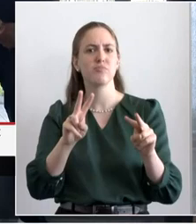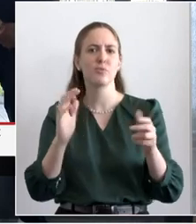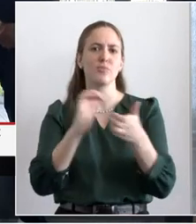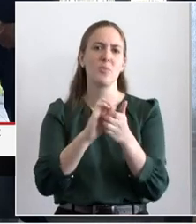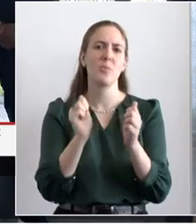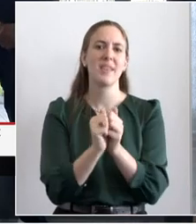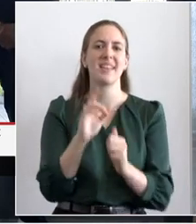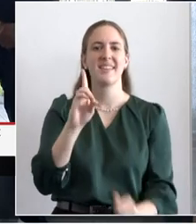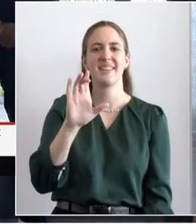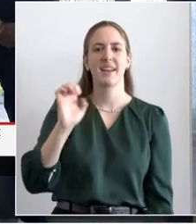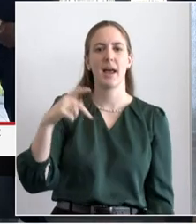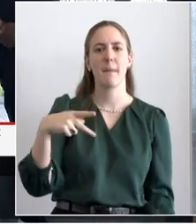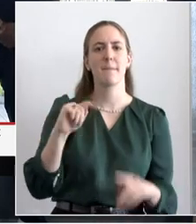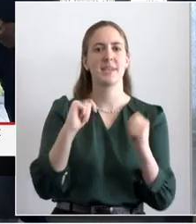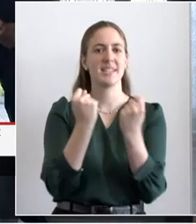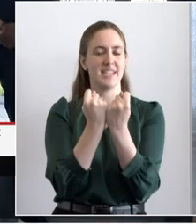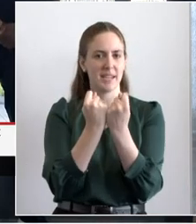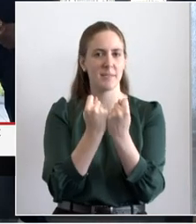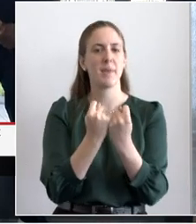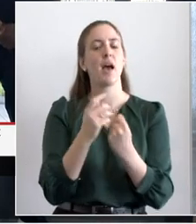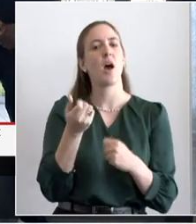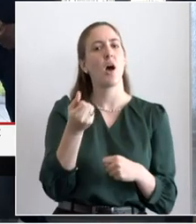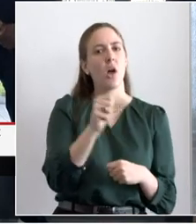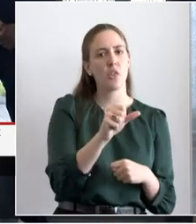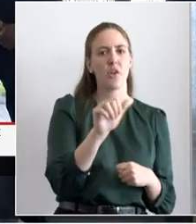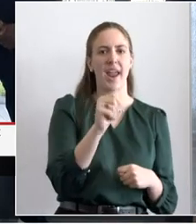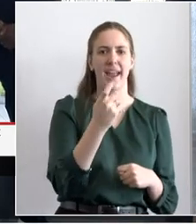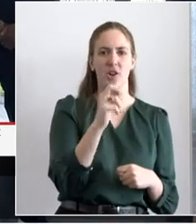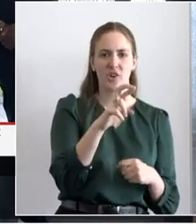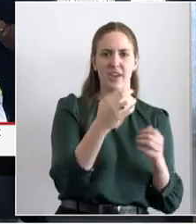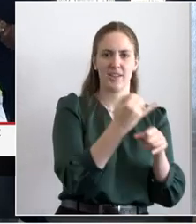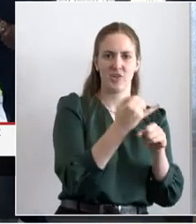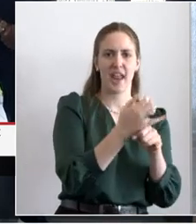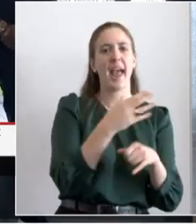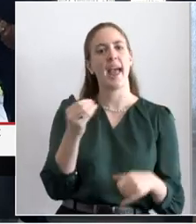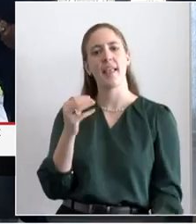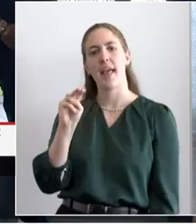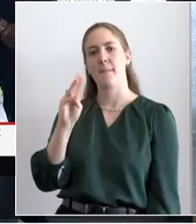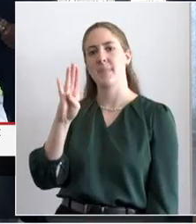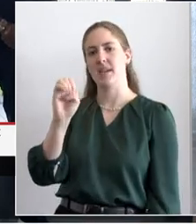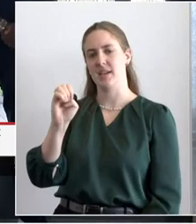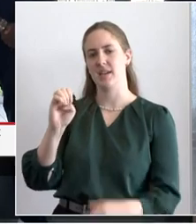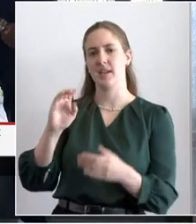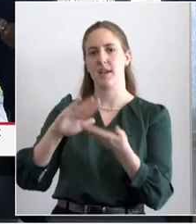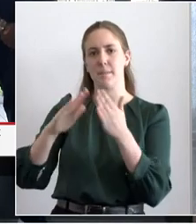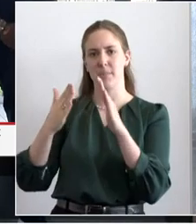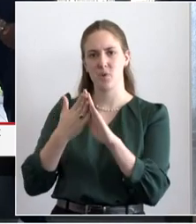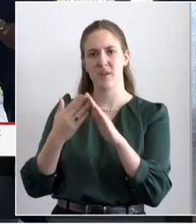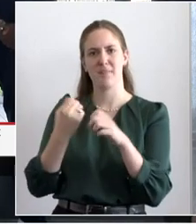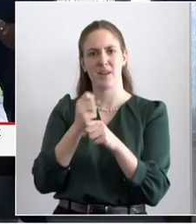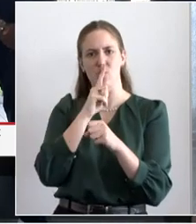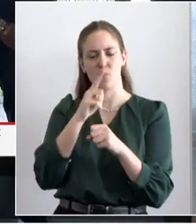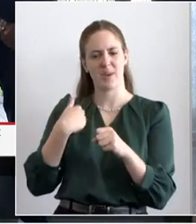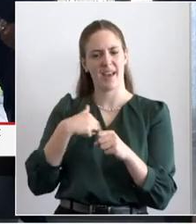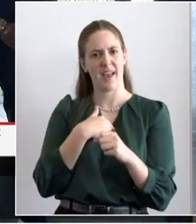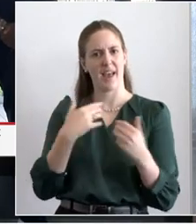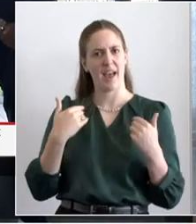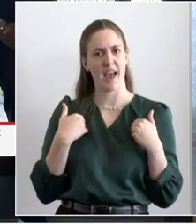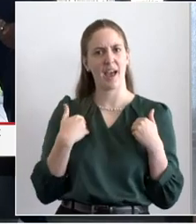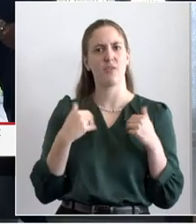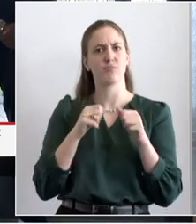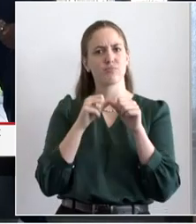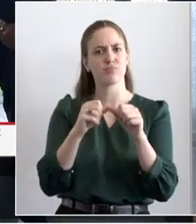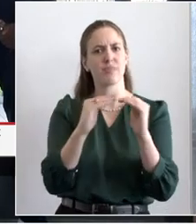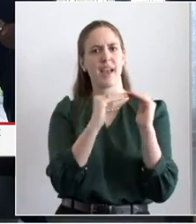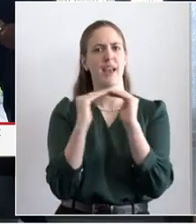team, our fellow anchor institutions, and the MBE community to foster inclusive and equitable growth here in the District of Columbia